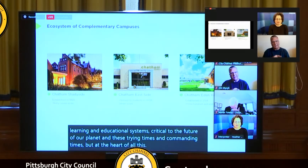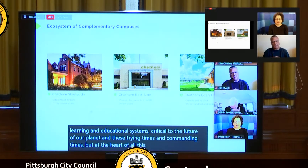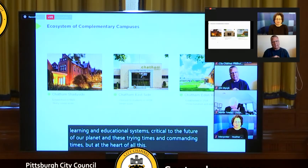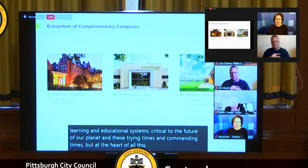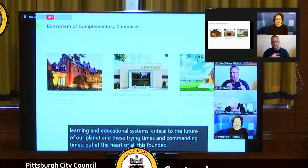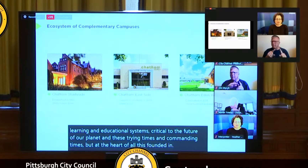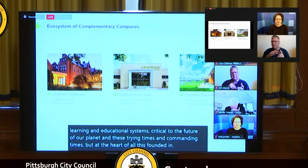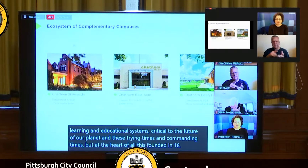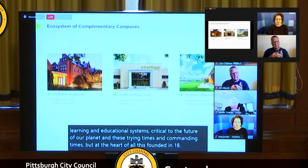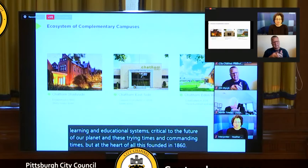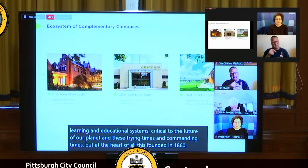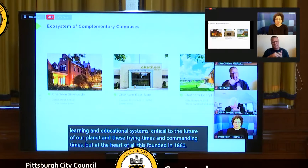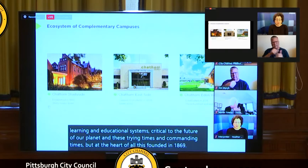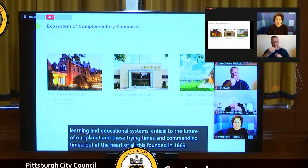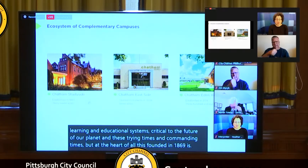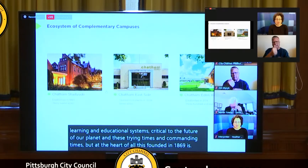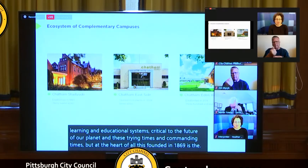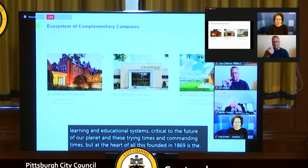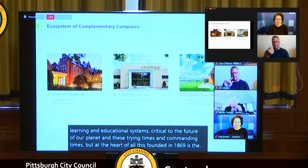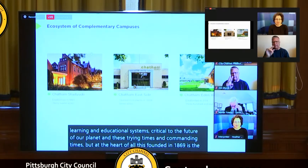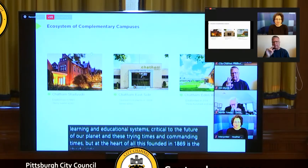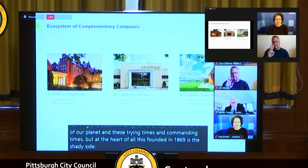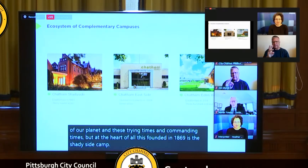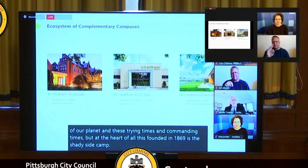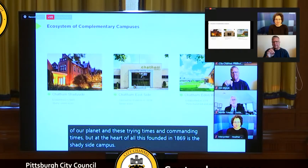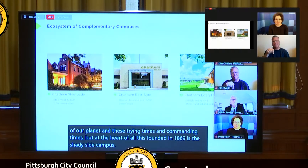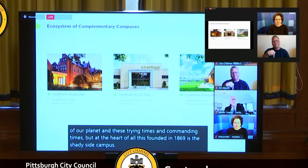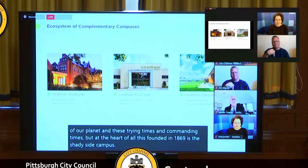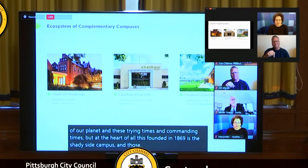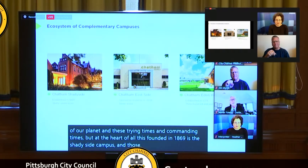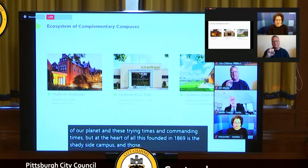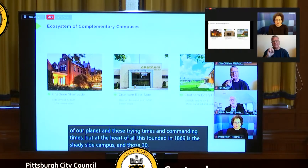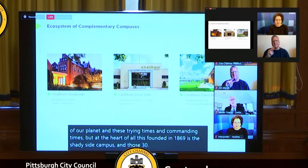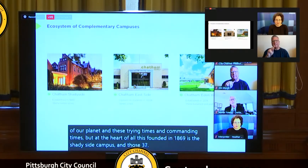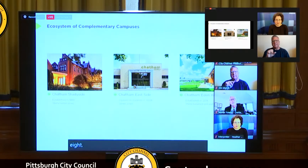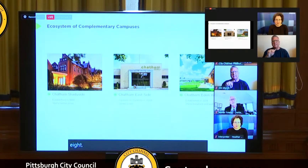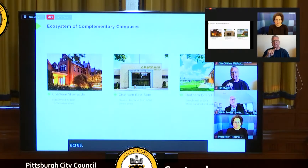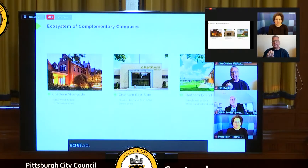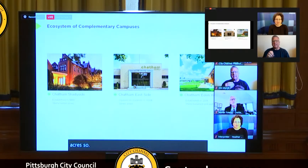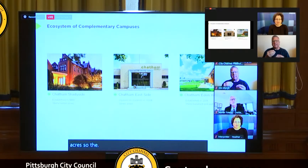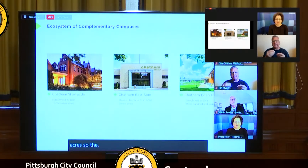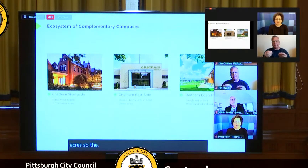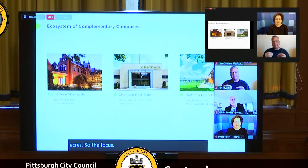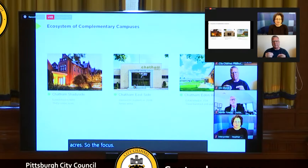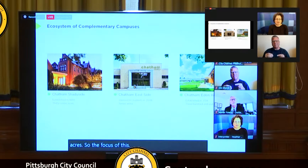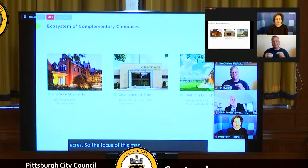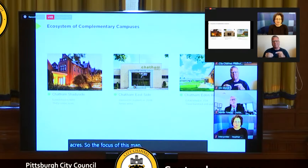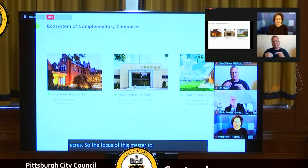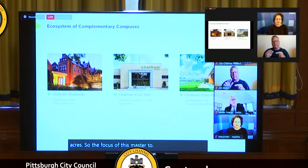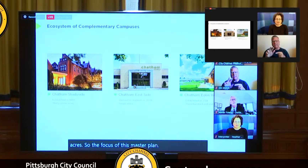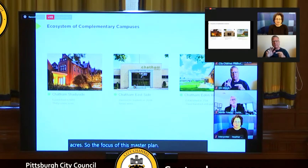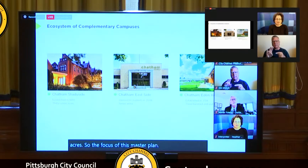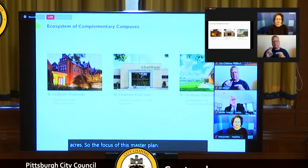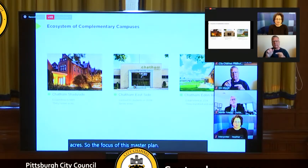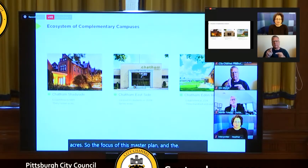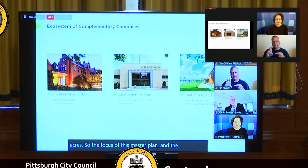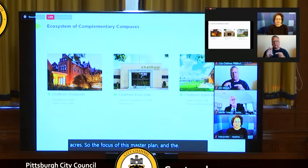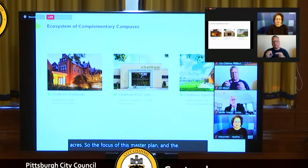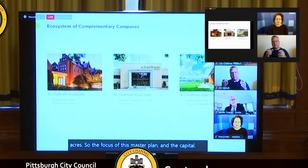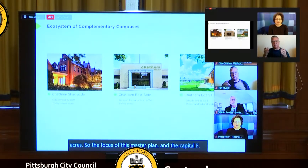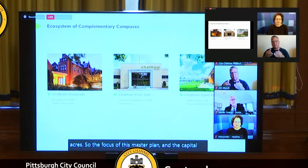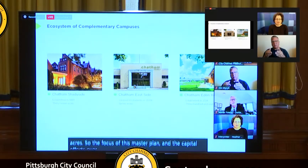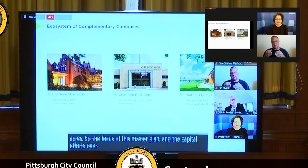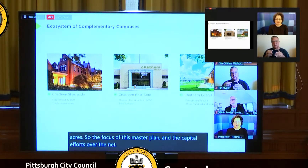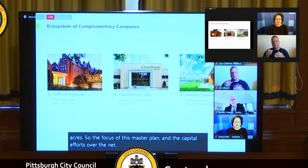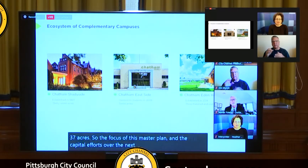in 1869, is the Shadyside campus and those 37 acres. So the focus of this master plan and the capital efforts over